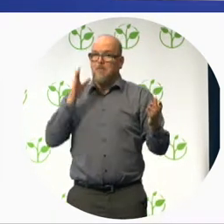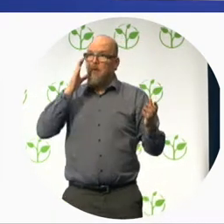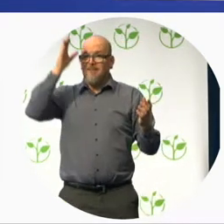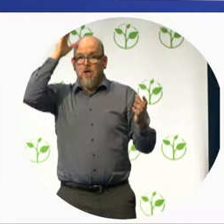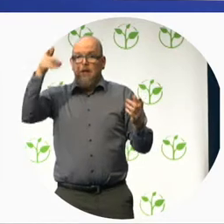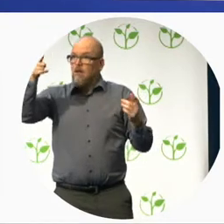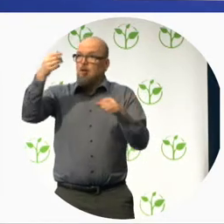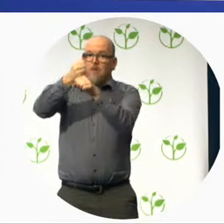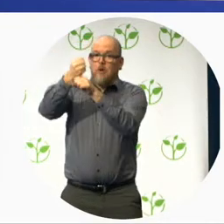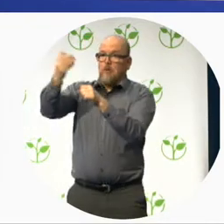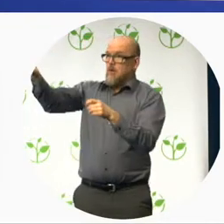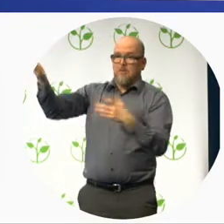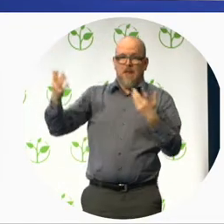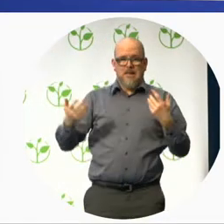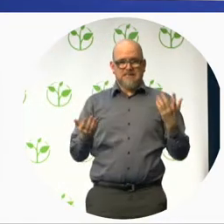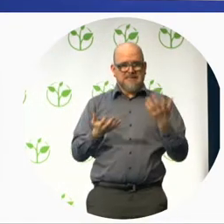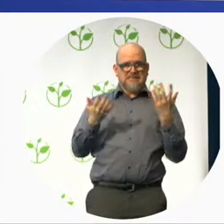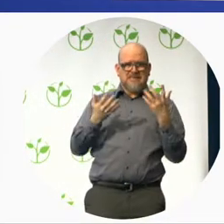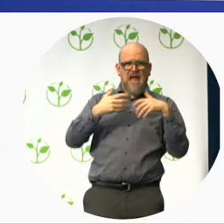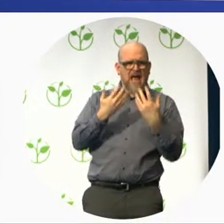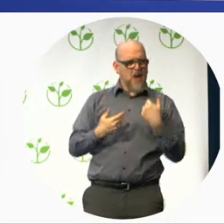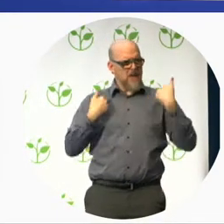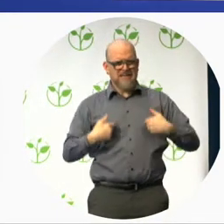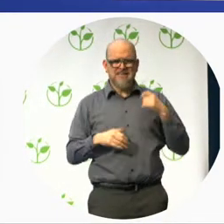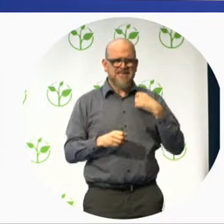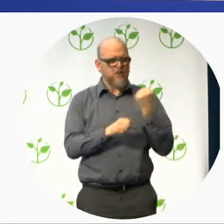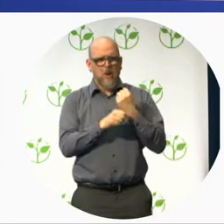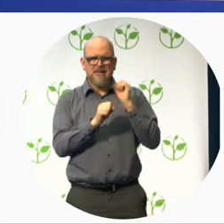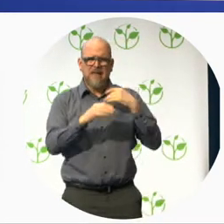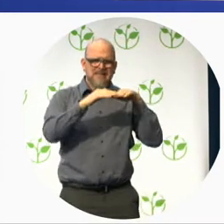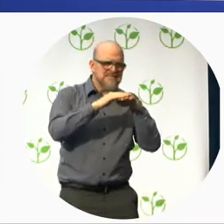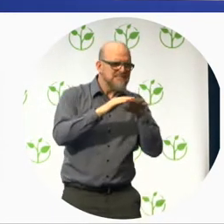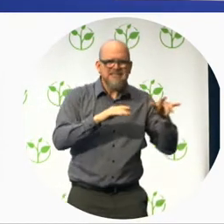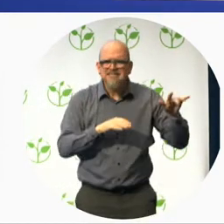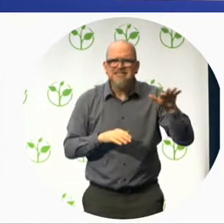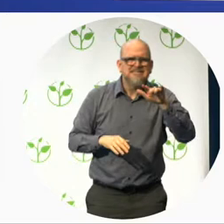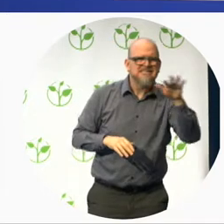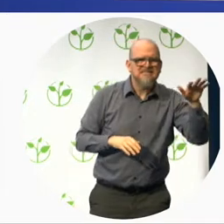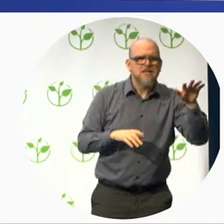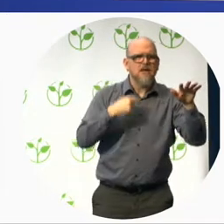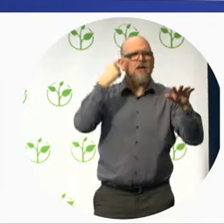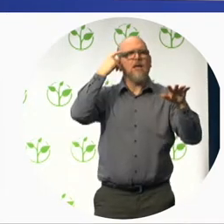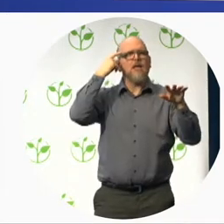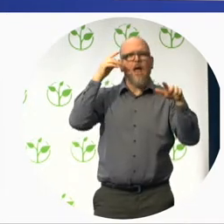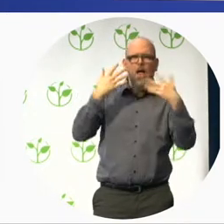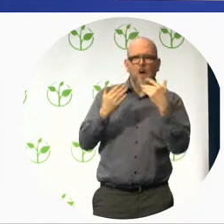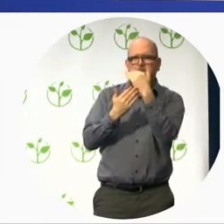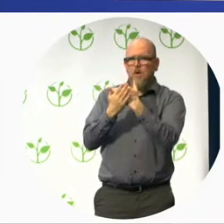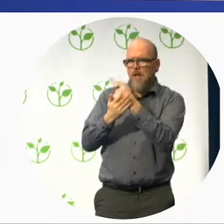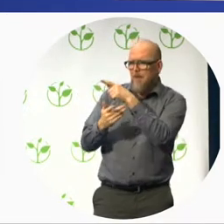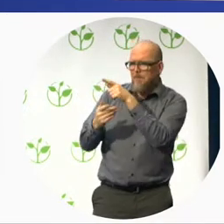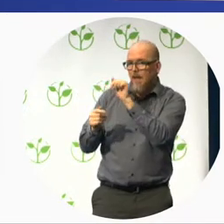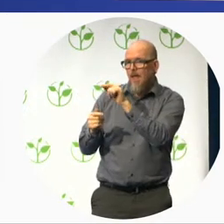may be, then you have an opportunity through our unpaid internship program to work with us to